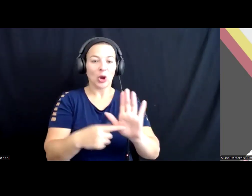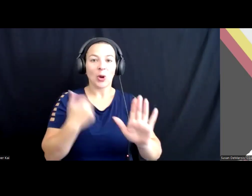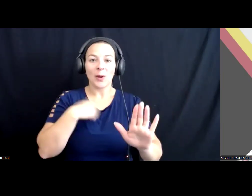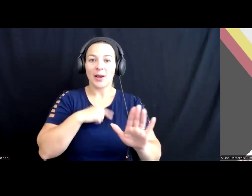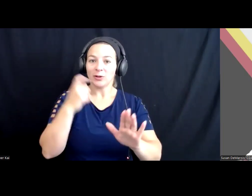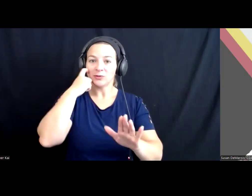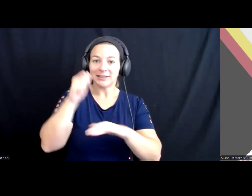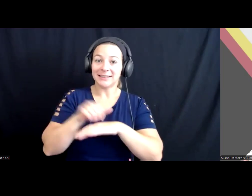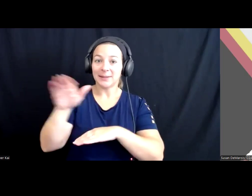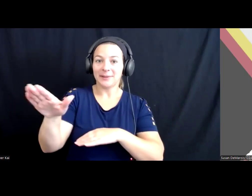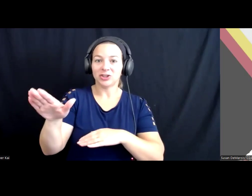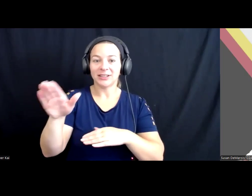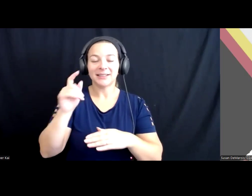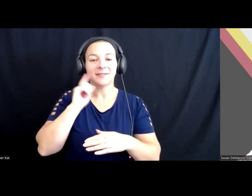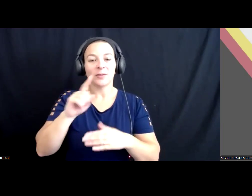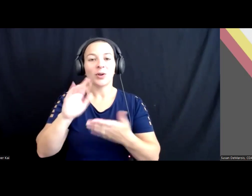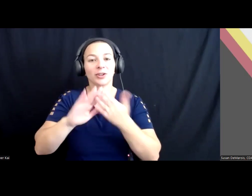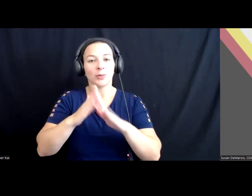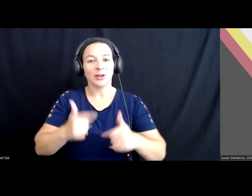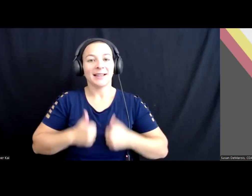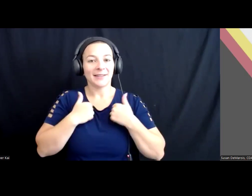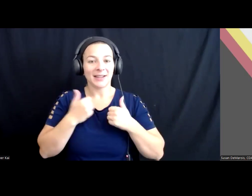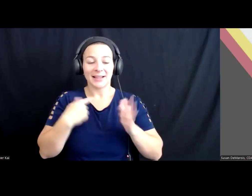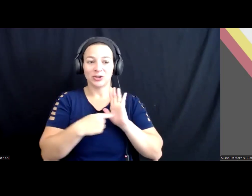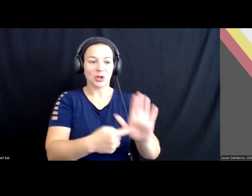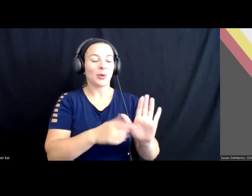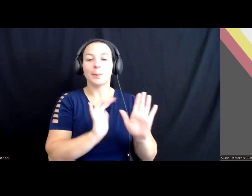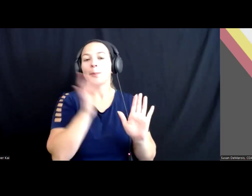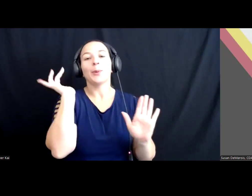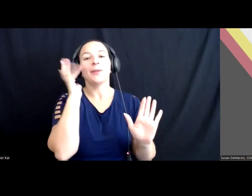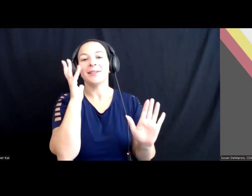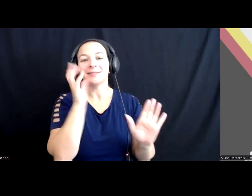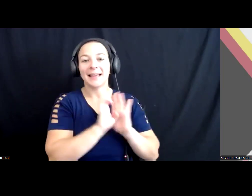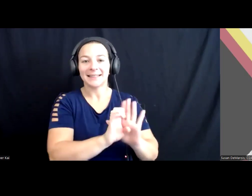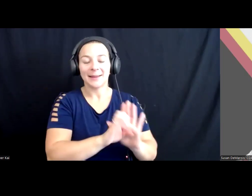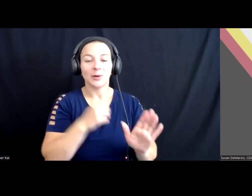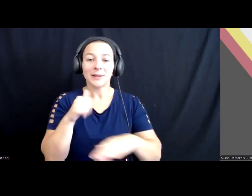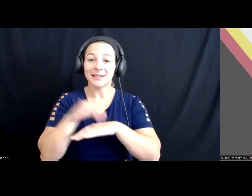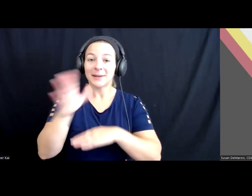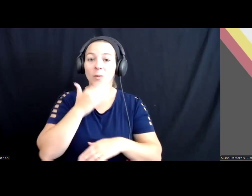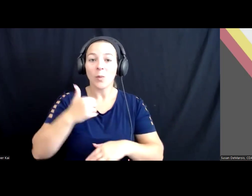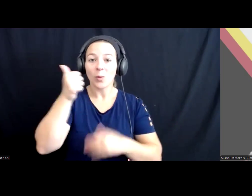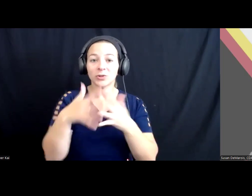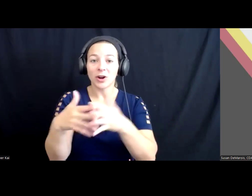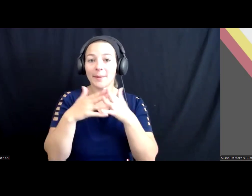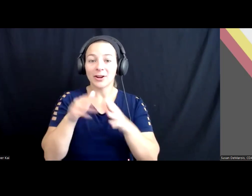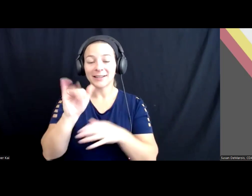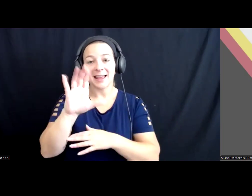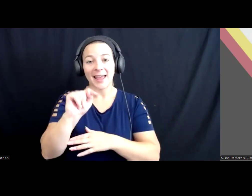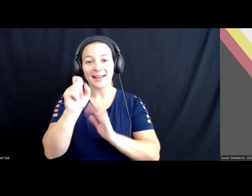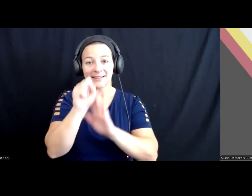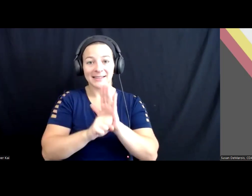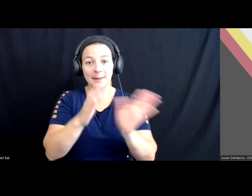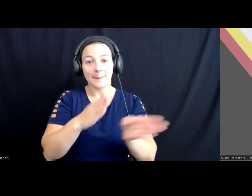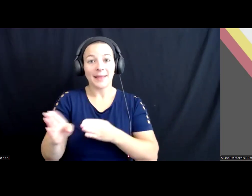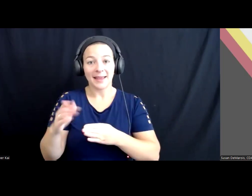for Community Living as a shining example. We just submitted our Older Americans Act state plan. We did extensive